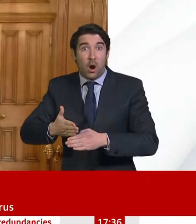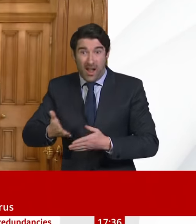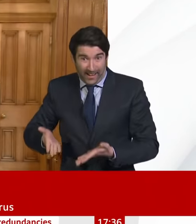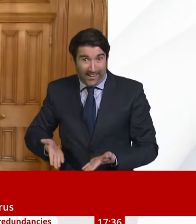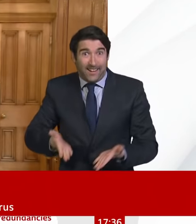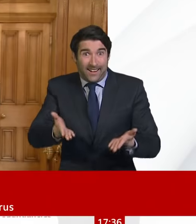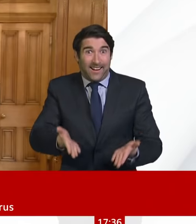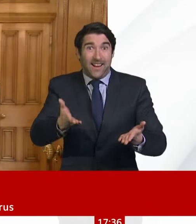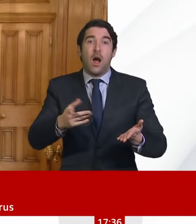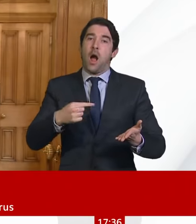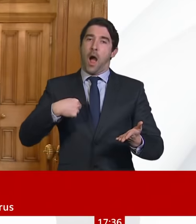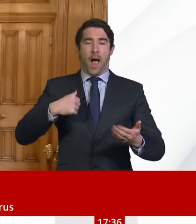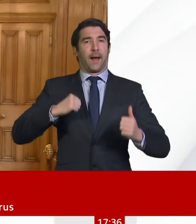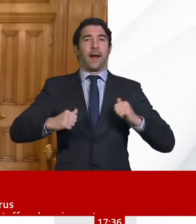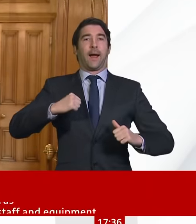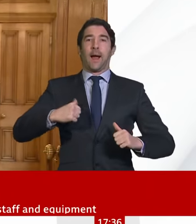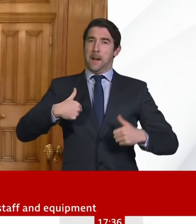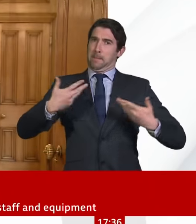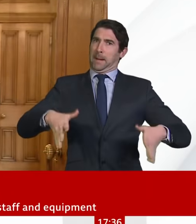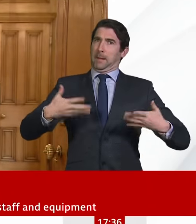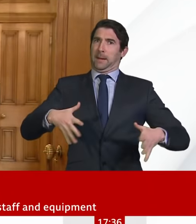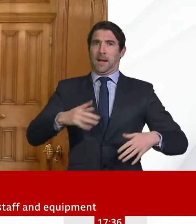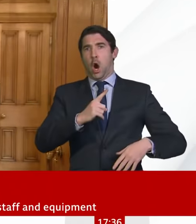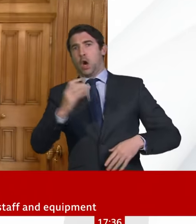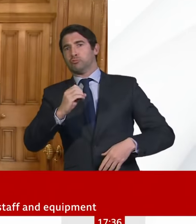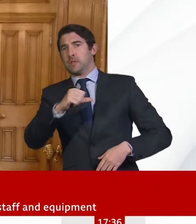is dangerous, and I will not do it.